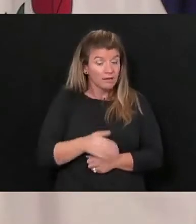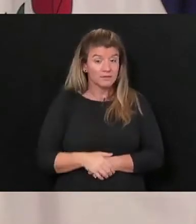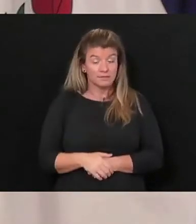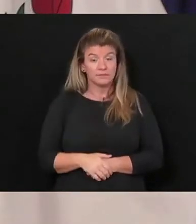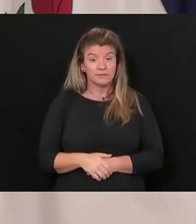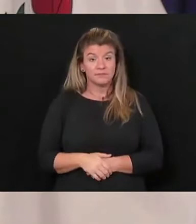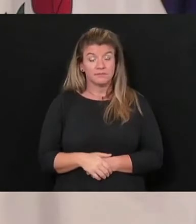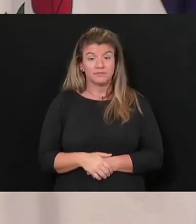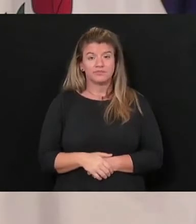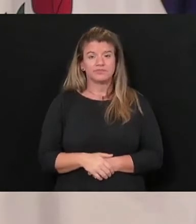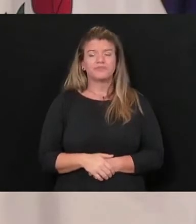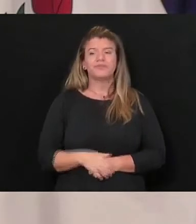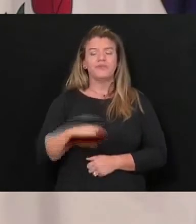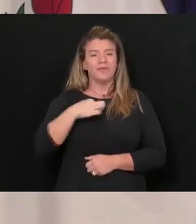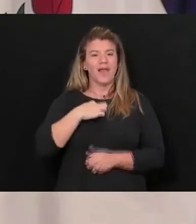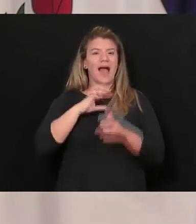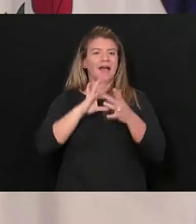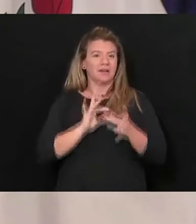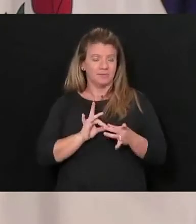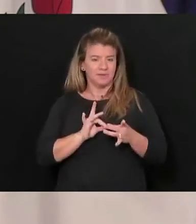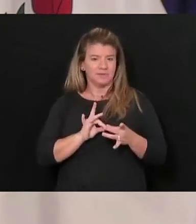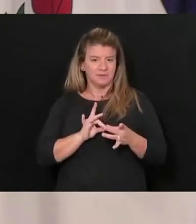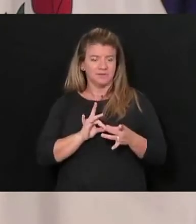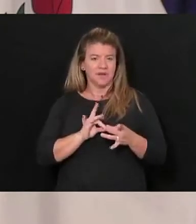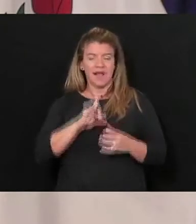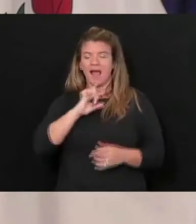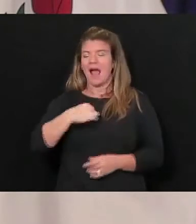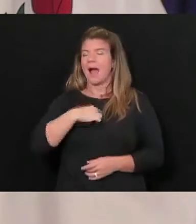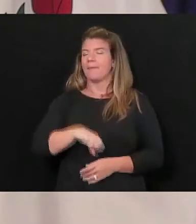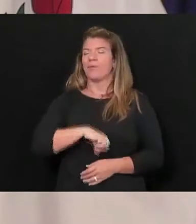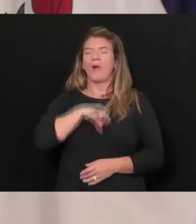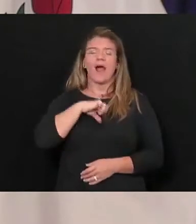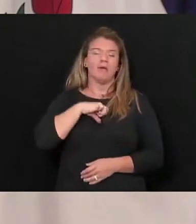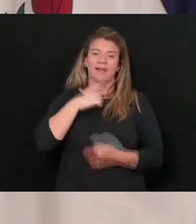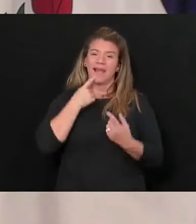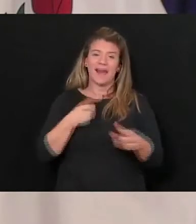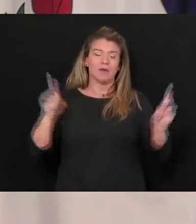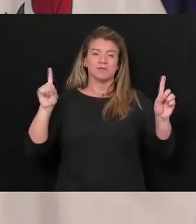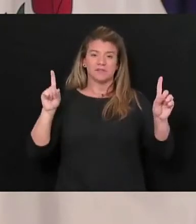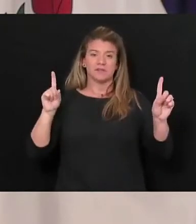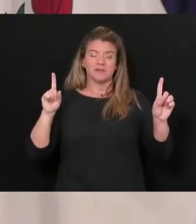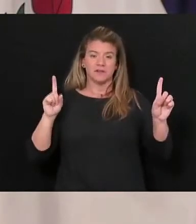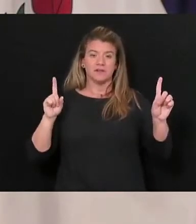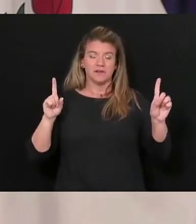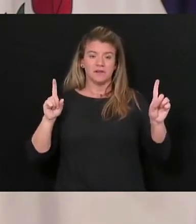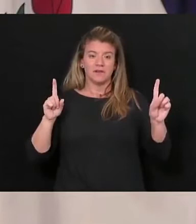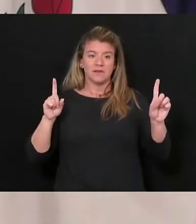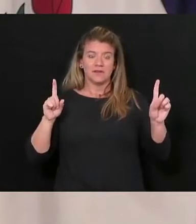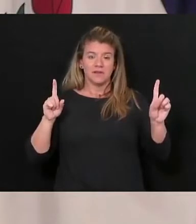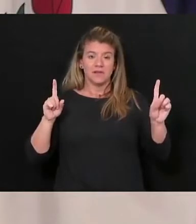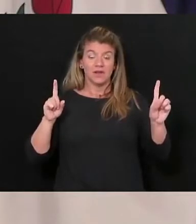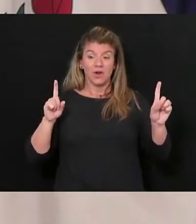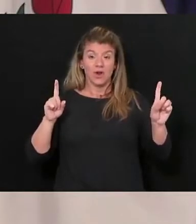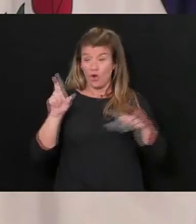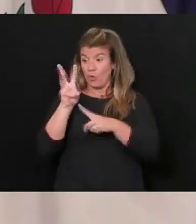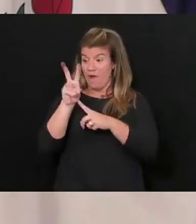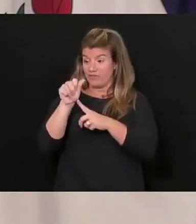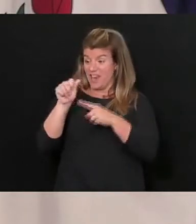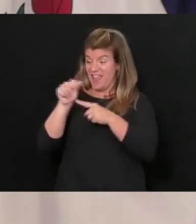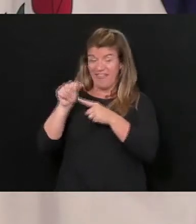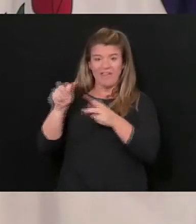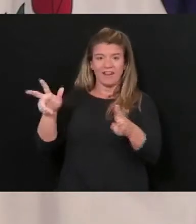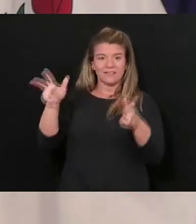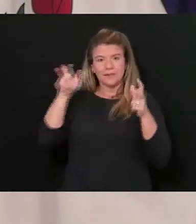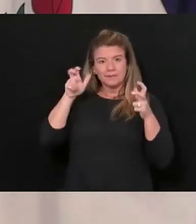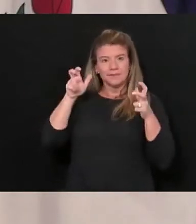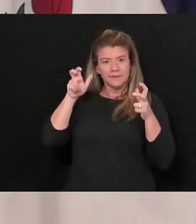And then I spoke after that, and I proudly said, West Virginians, have surely listened to me in